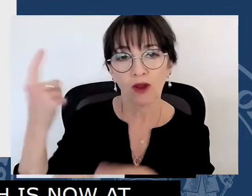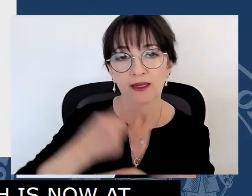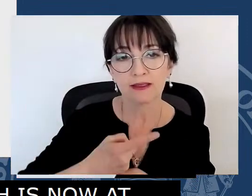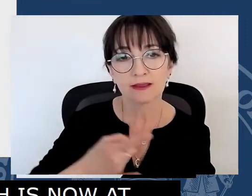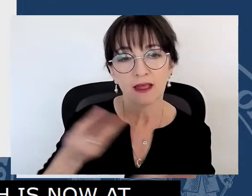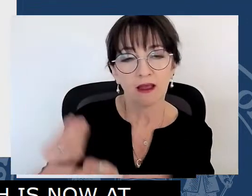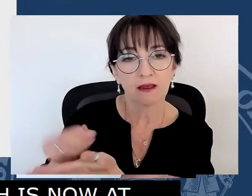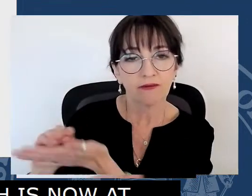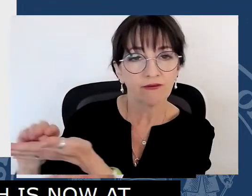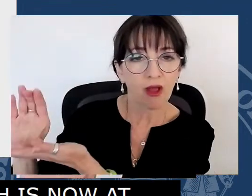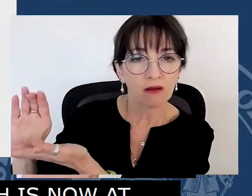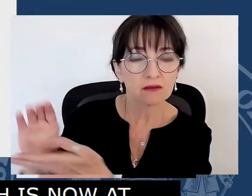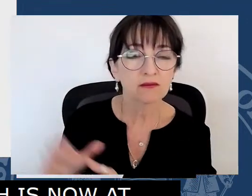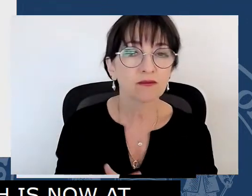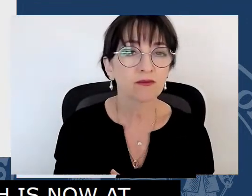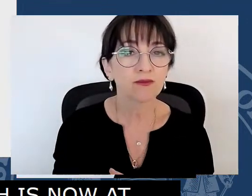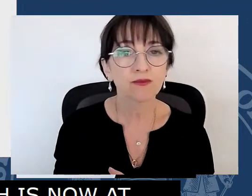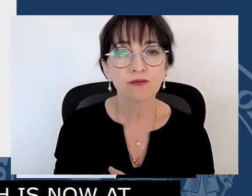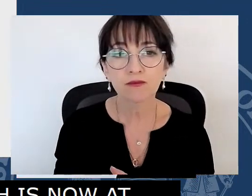allocated